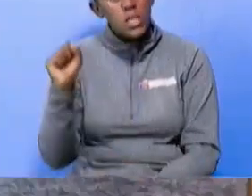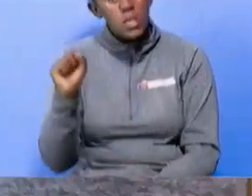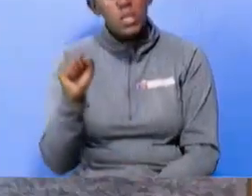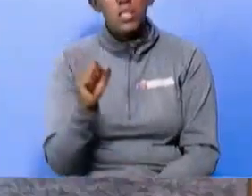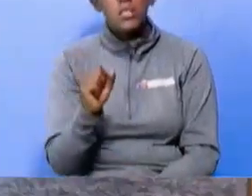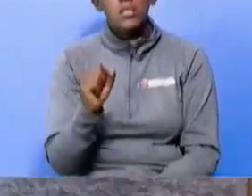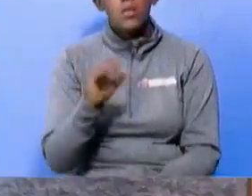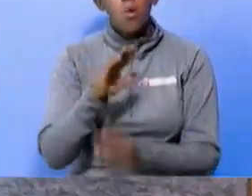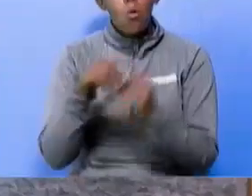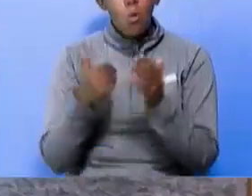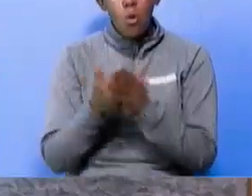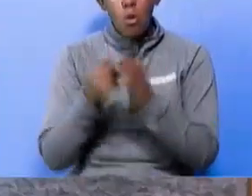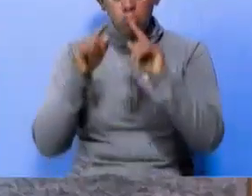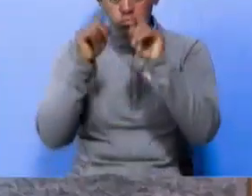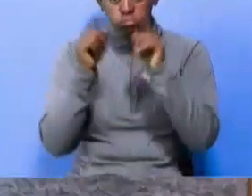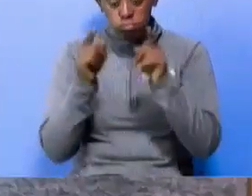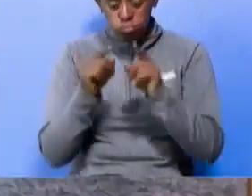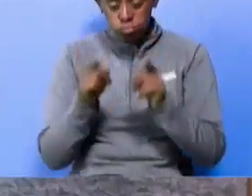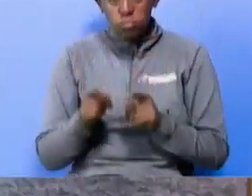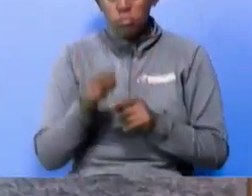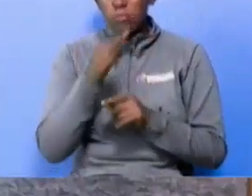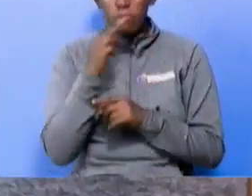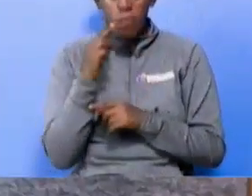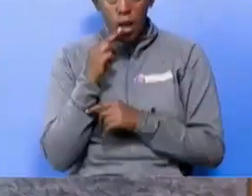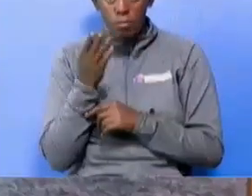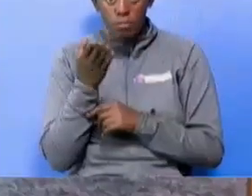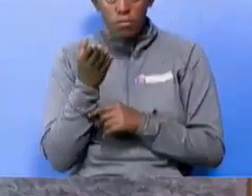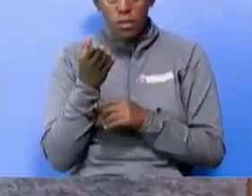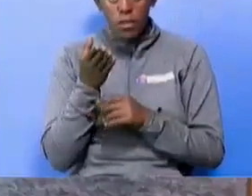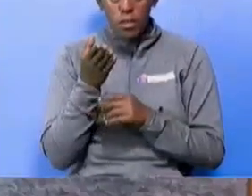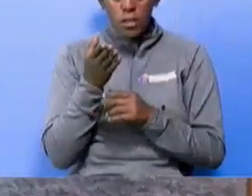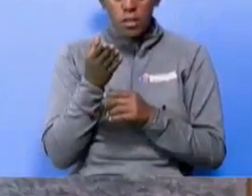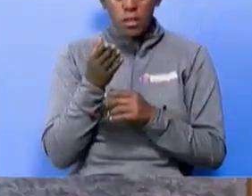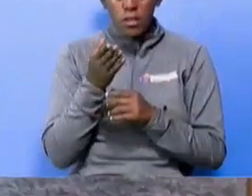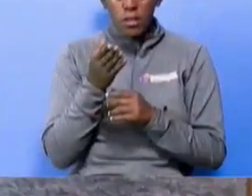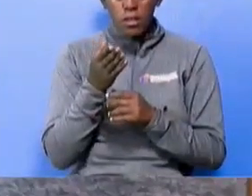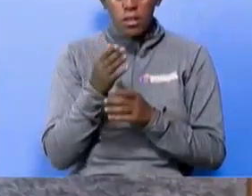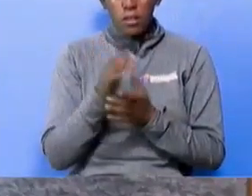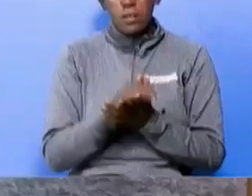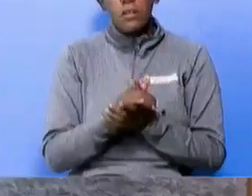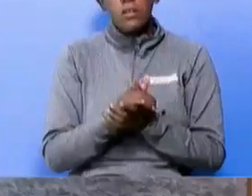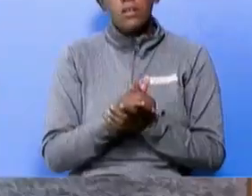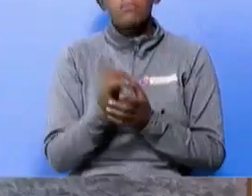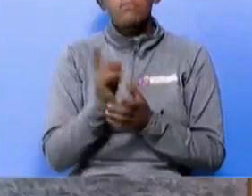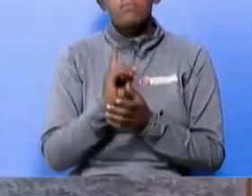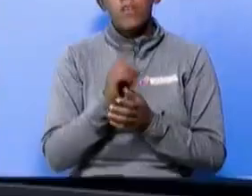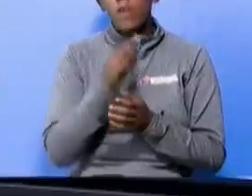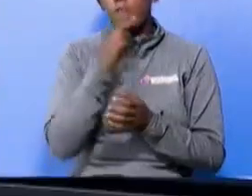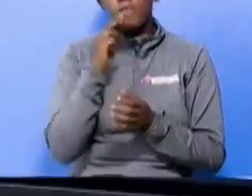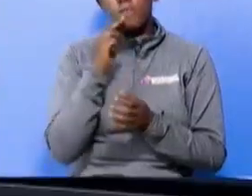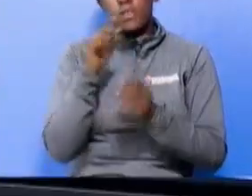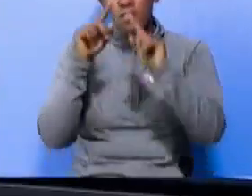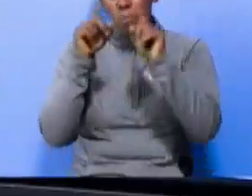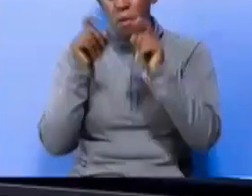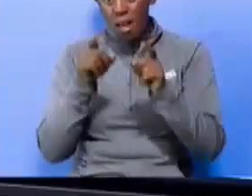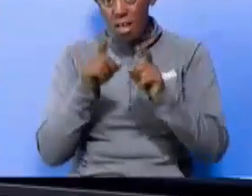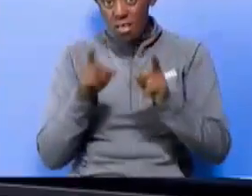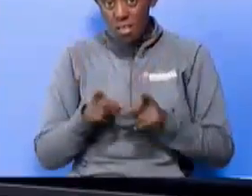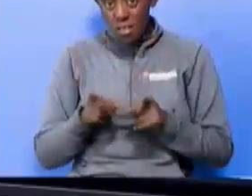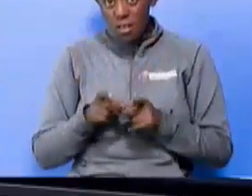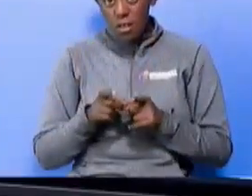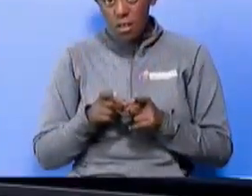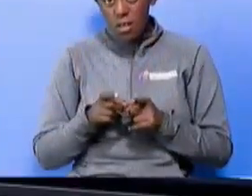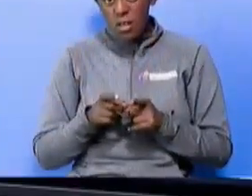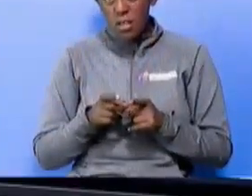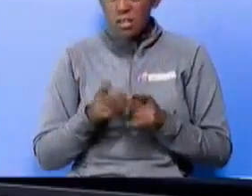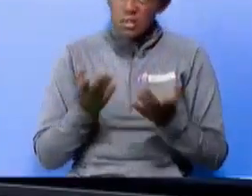you. All the verbs that are available in the bracket are all belong to verbs. But we don't know whether